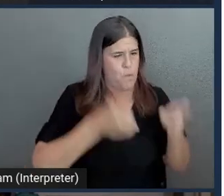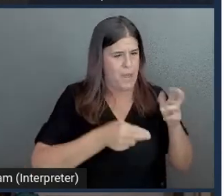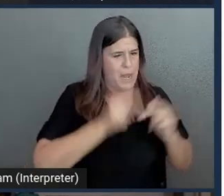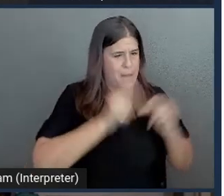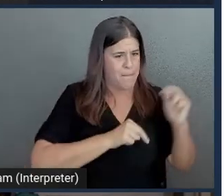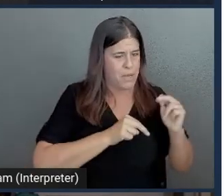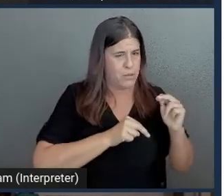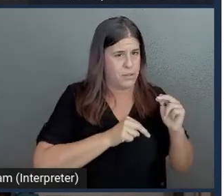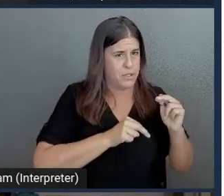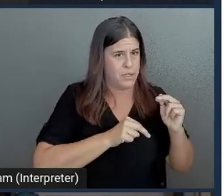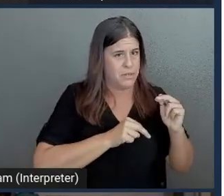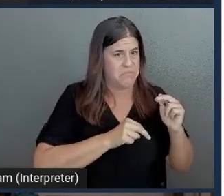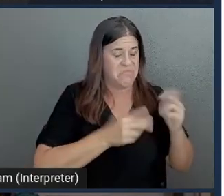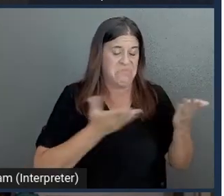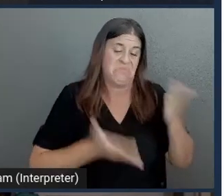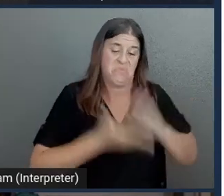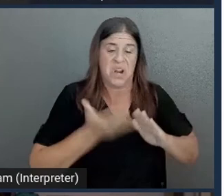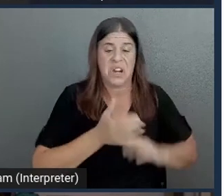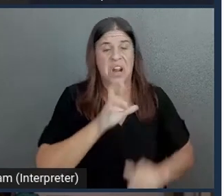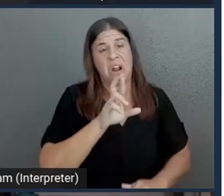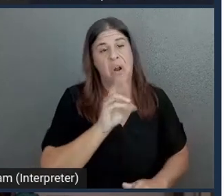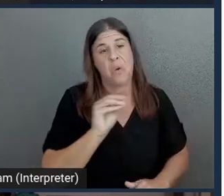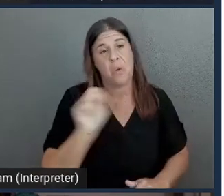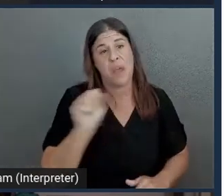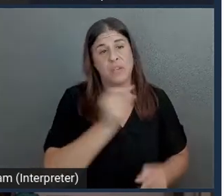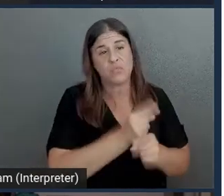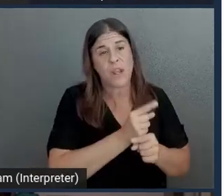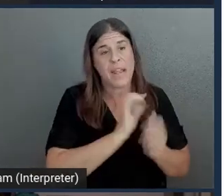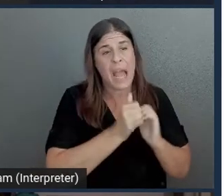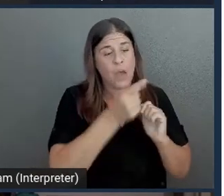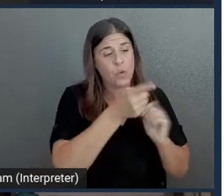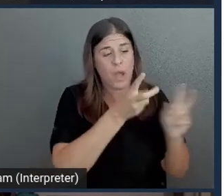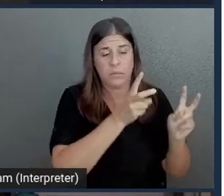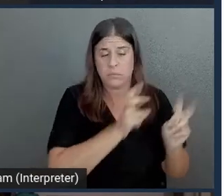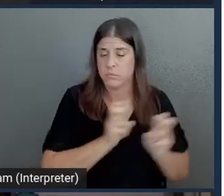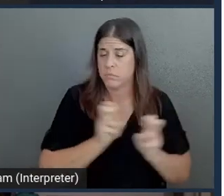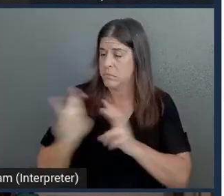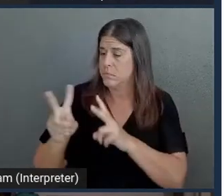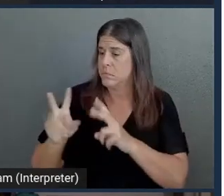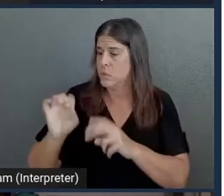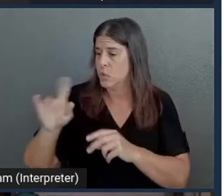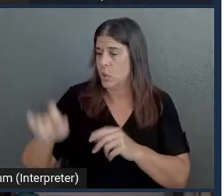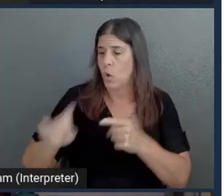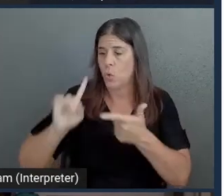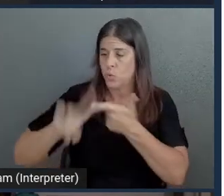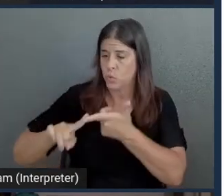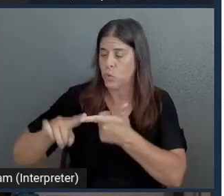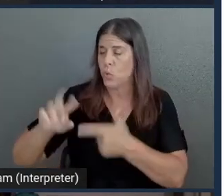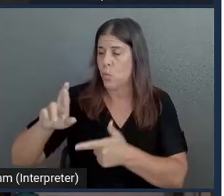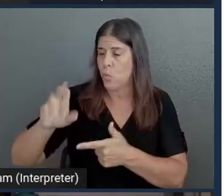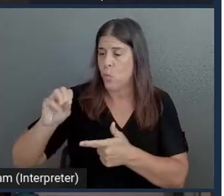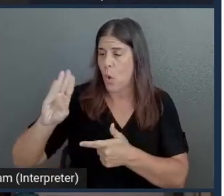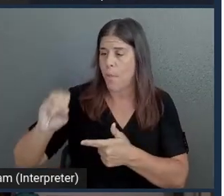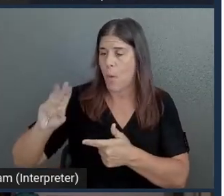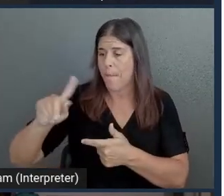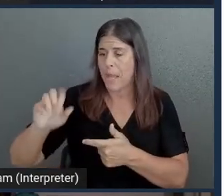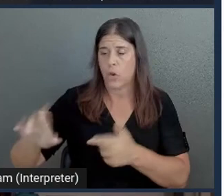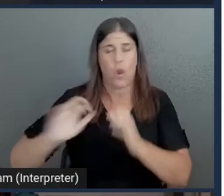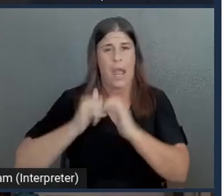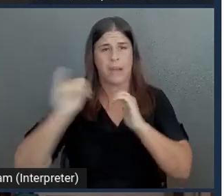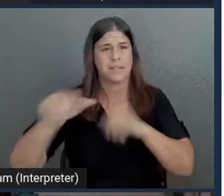on ROS, right? How do I get that code and the thing I've built into RoboMaker? How does that actually